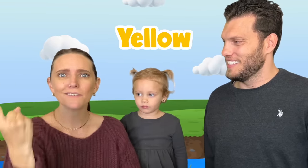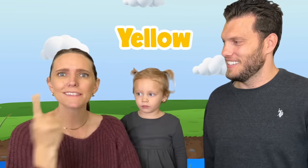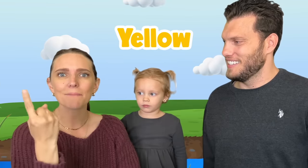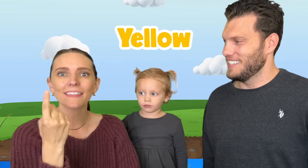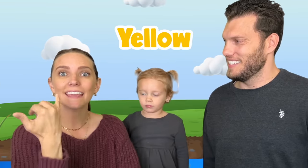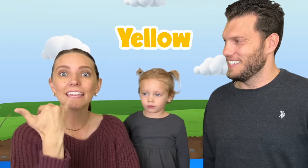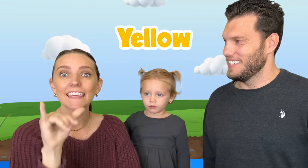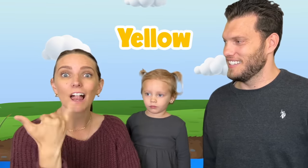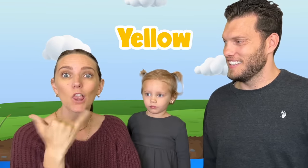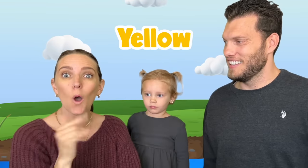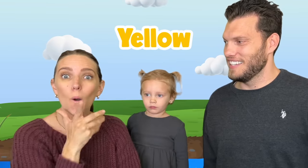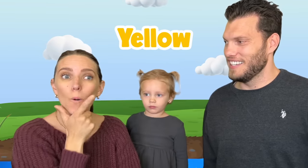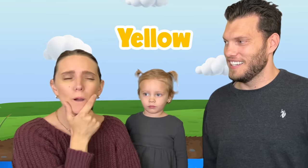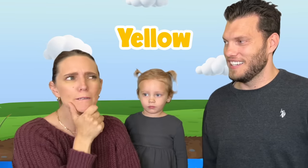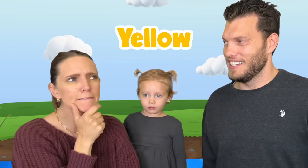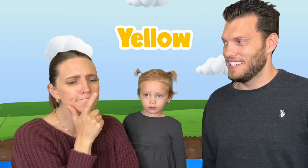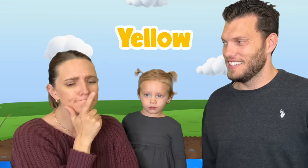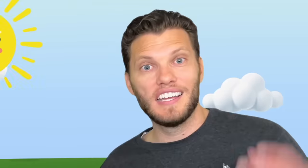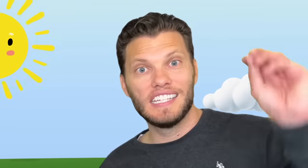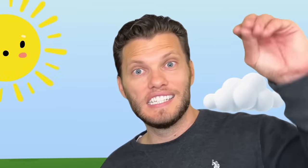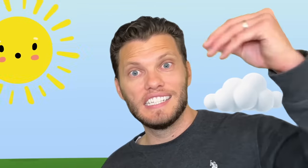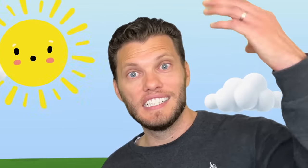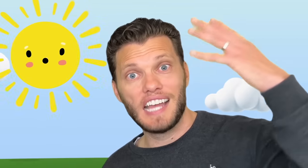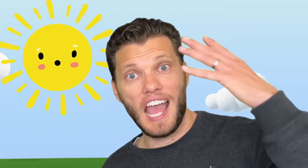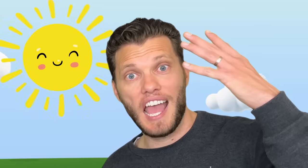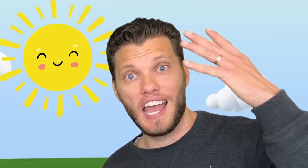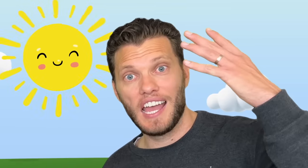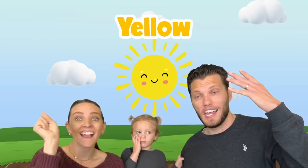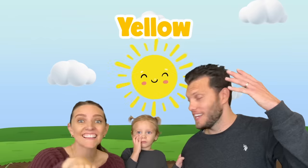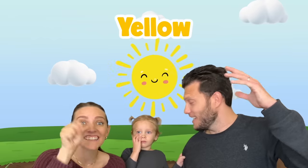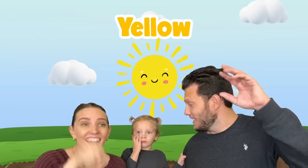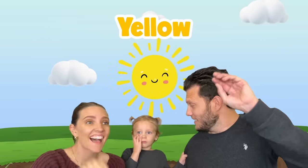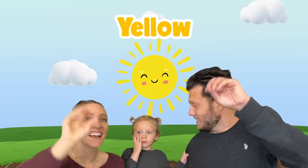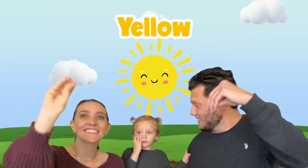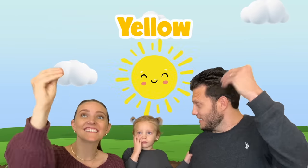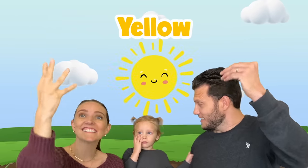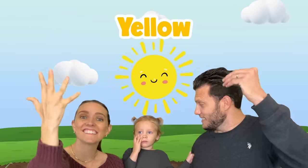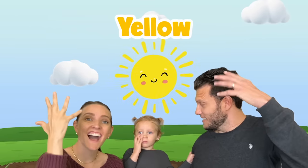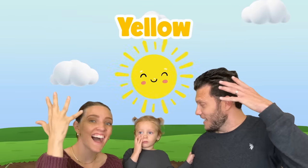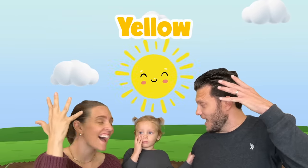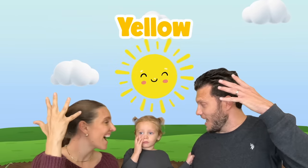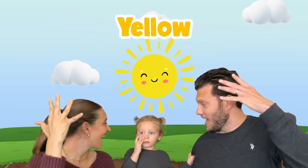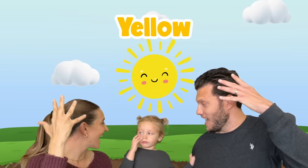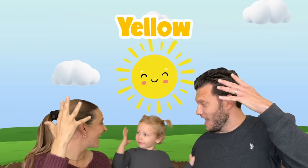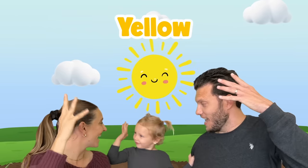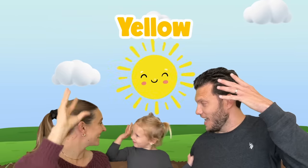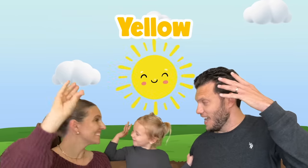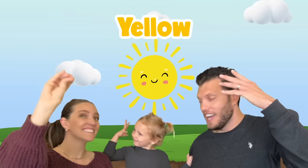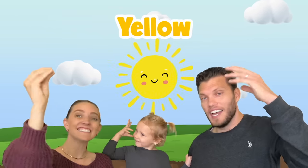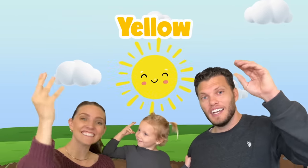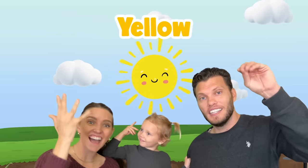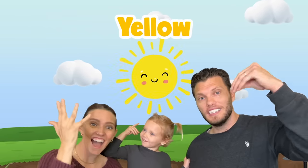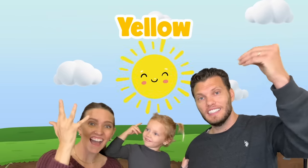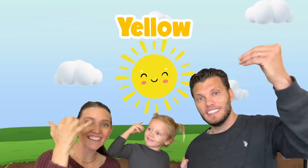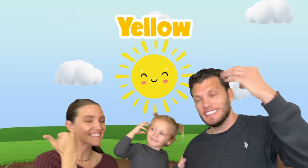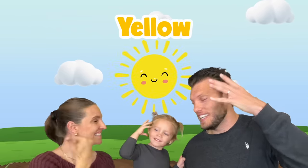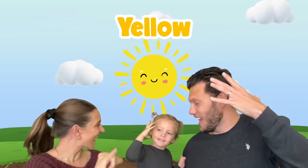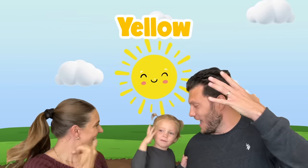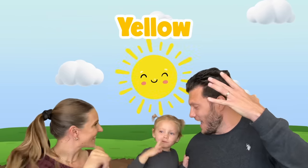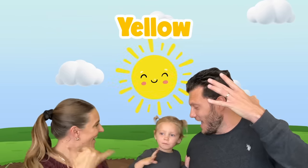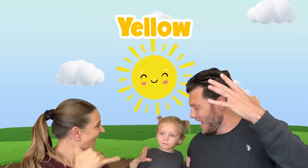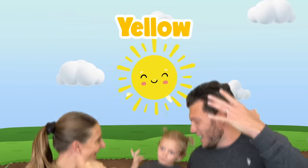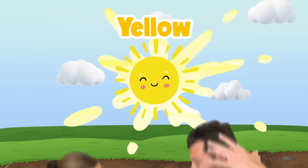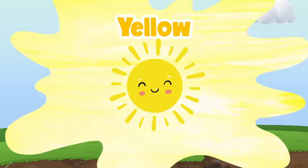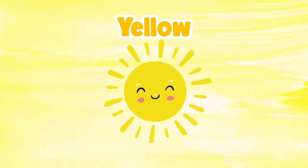Can you think of something that's yellow? The sun. Yeah, the sun. The sun